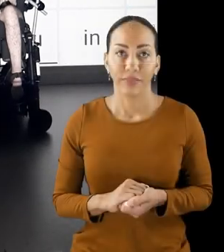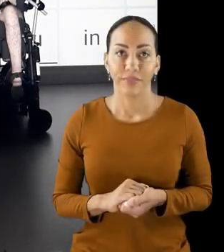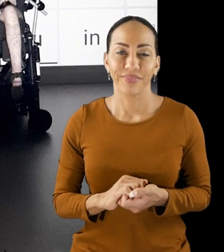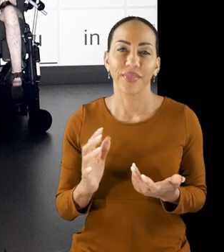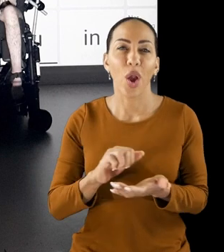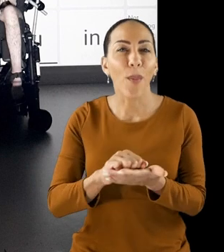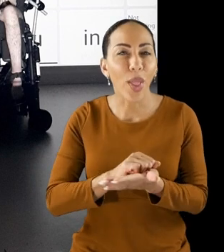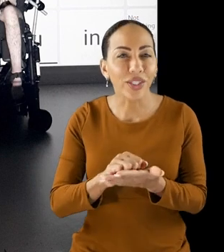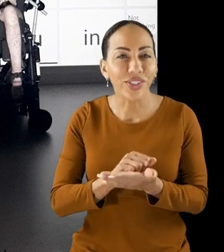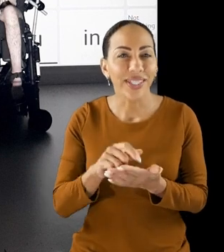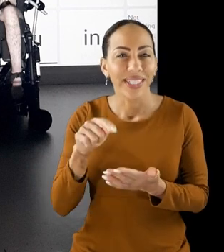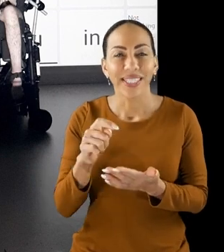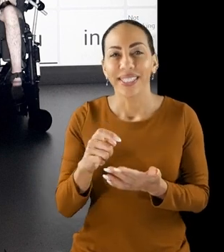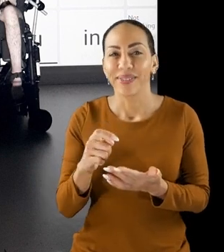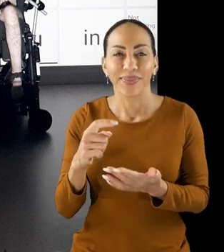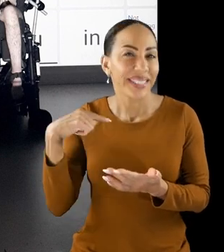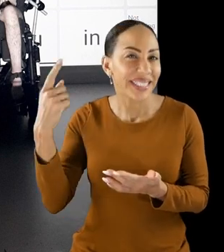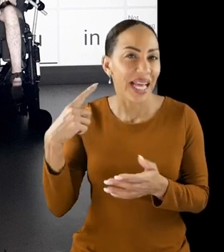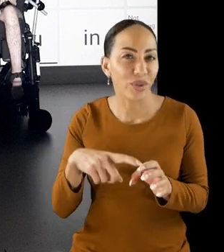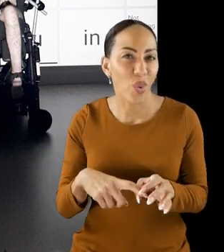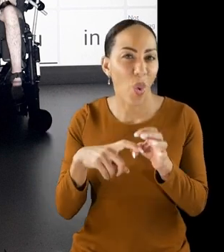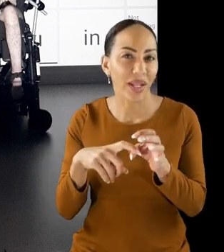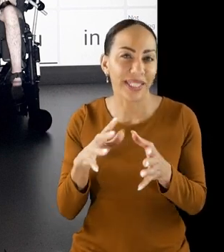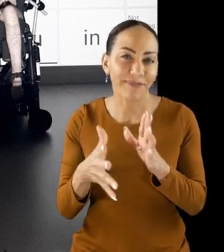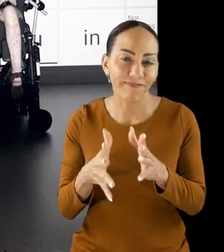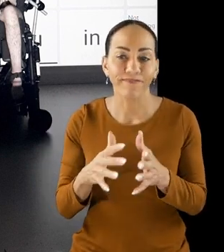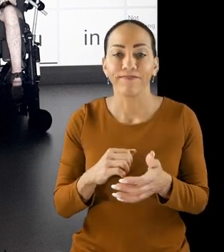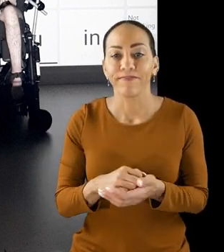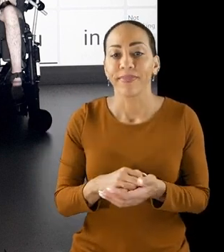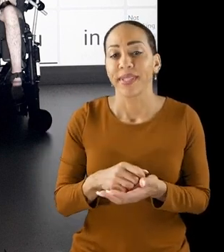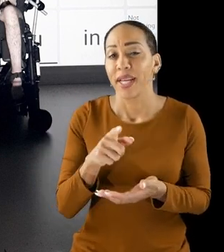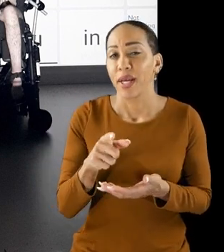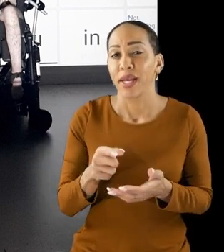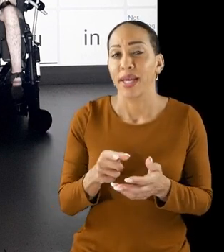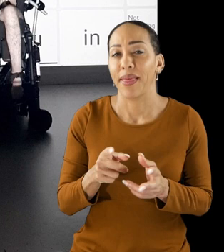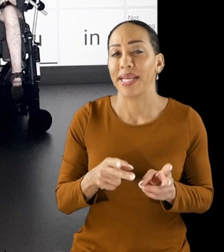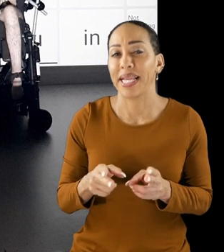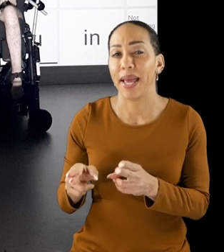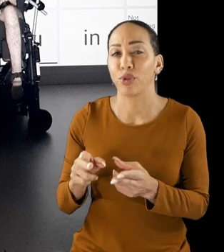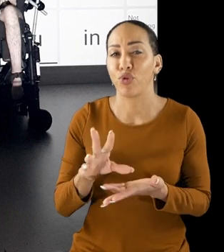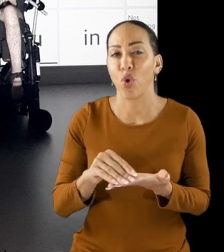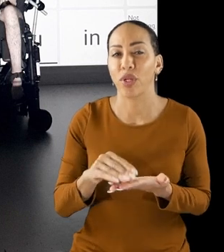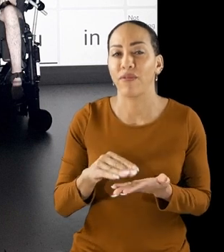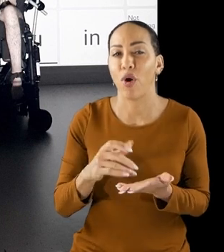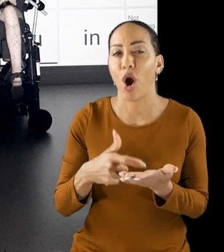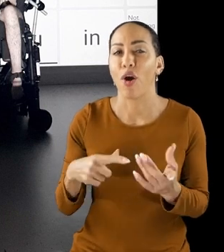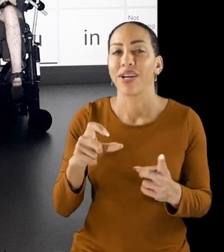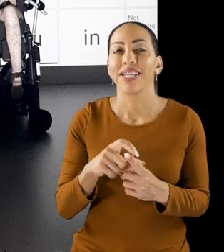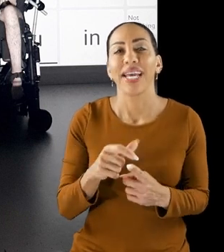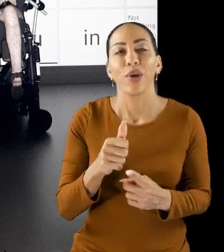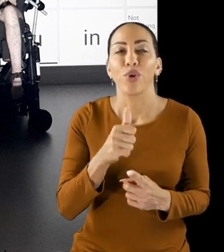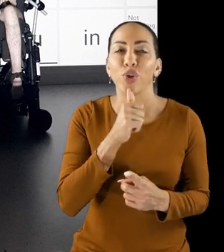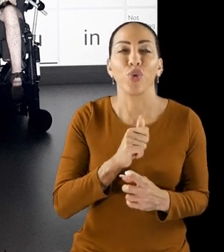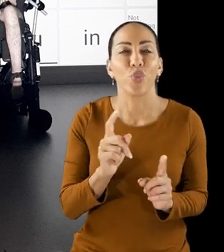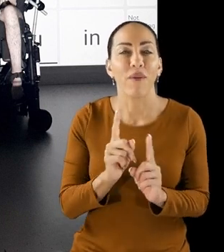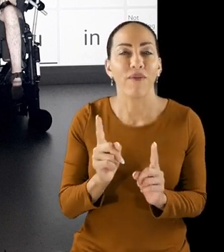It relies on nothing. Apologies for the quality of the sound. These were clips recorded during the R&D for us to go back and use to reflect on